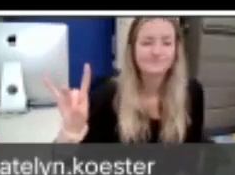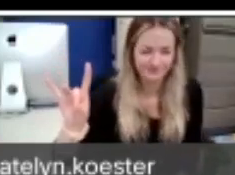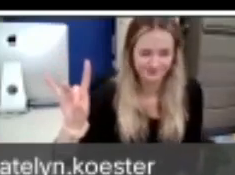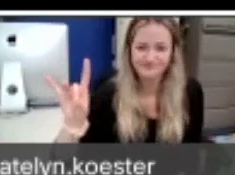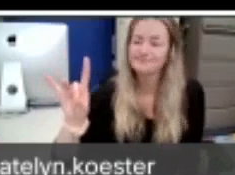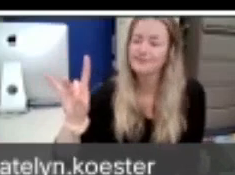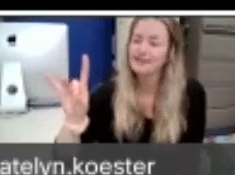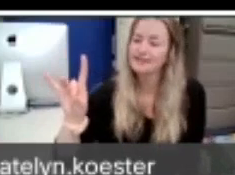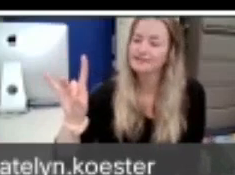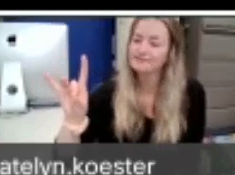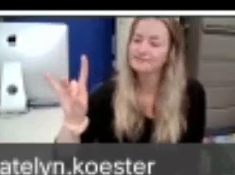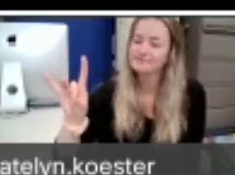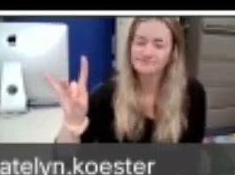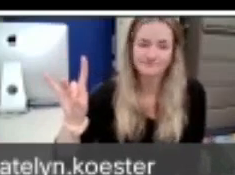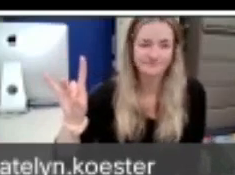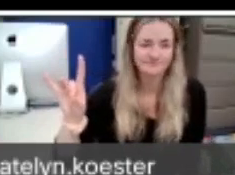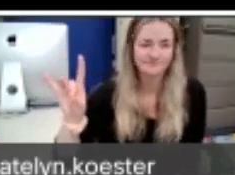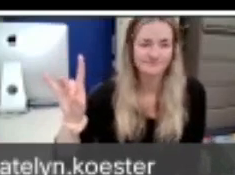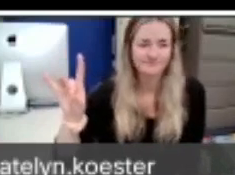Eight, then you move to your middle finger.